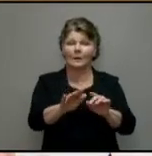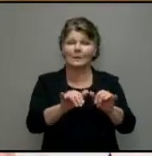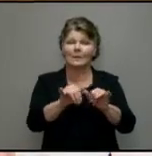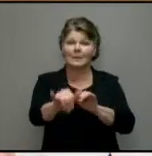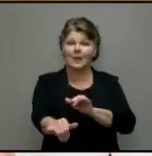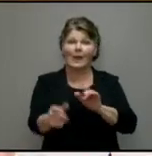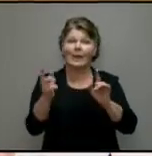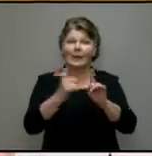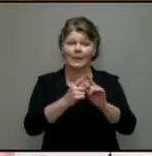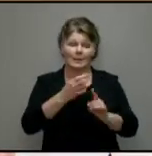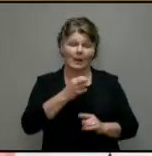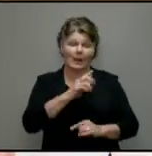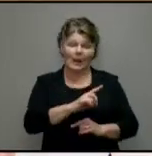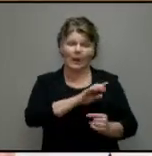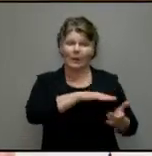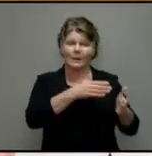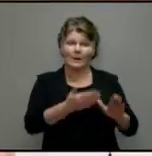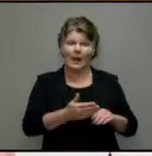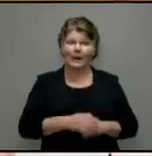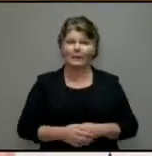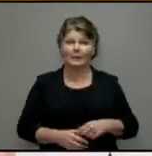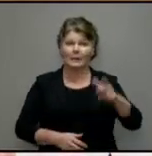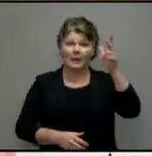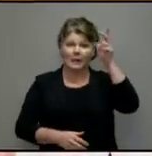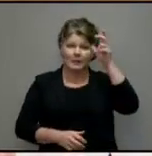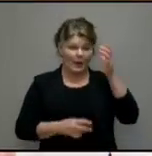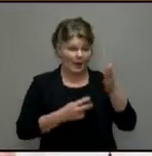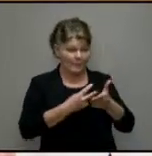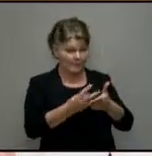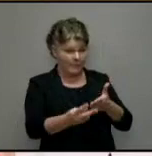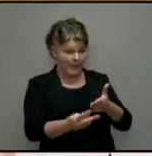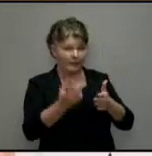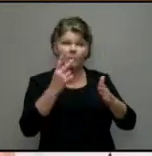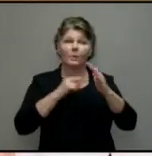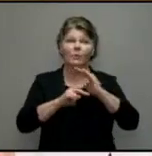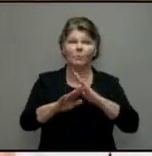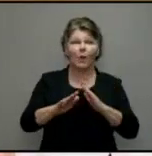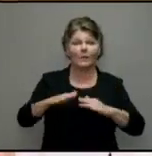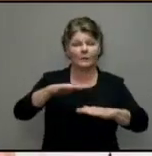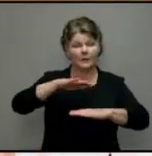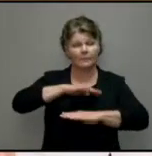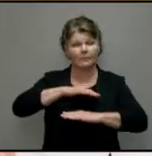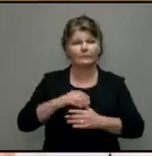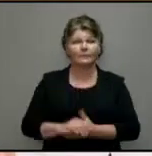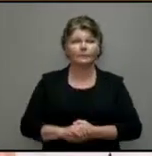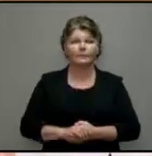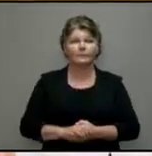happened? Satan failed, and prophecy was fulfilled. What the